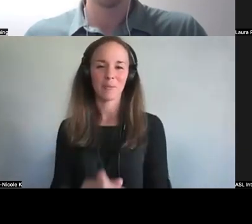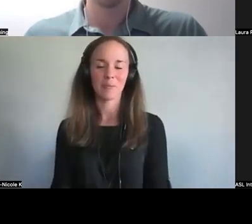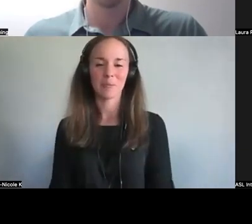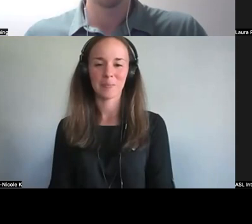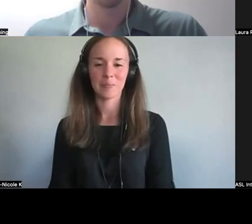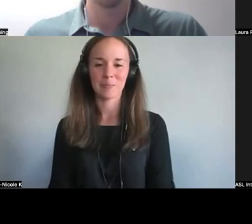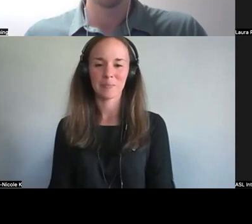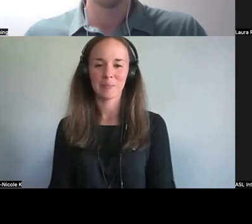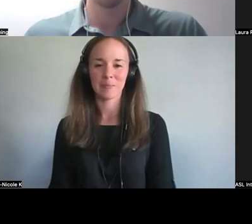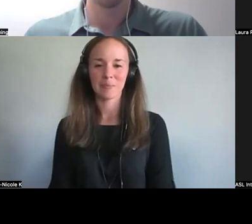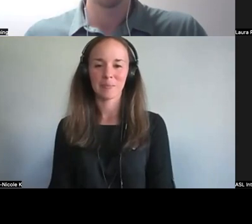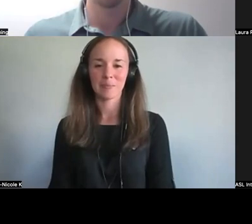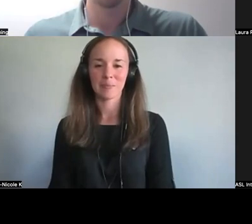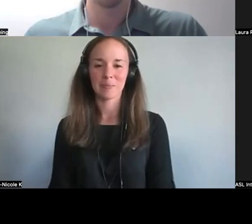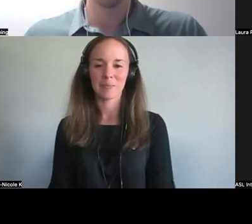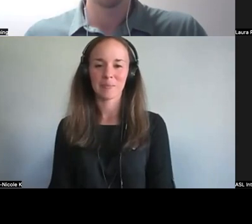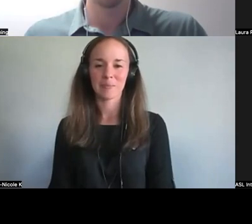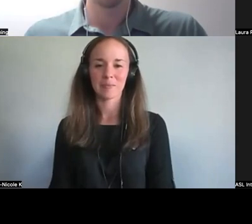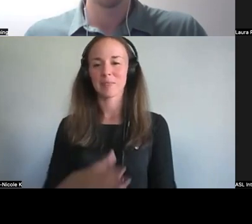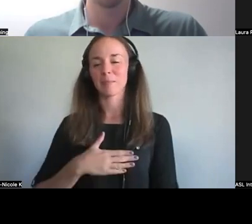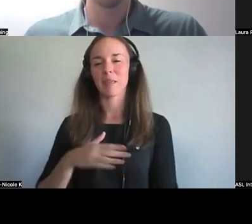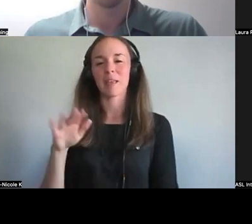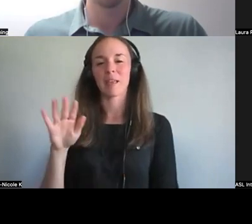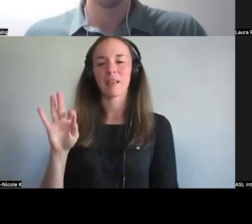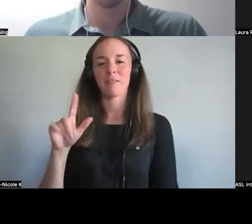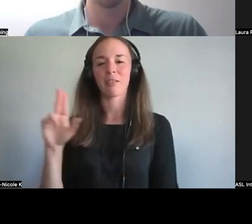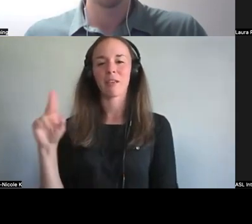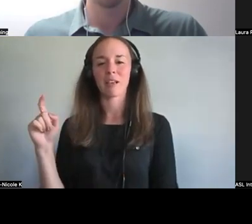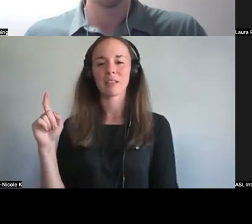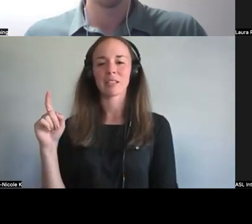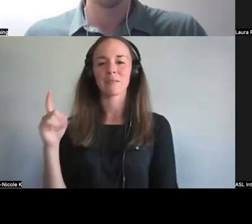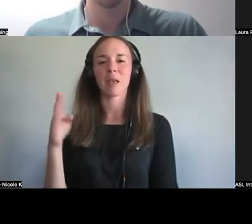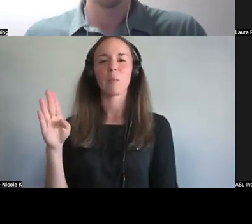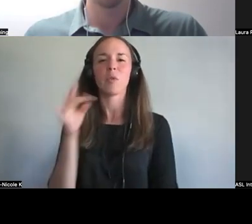I had to turn off my flux, my blue light remover.